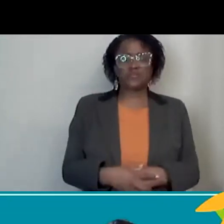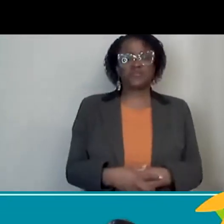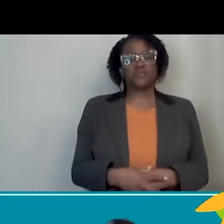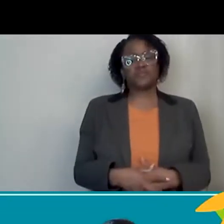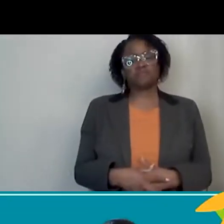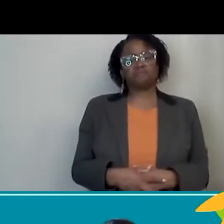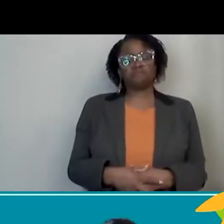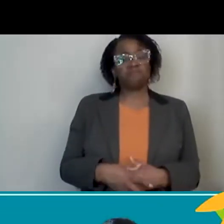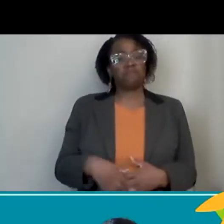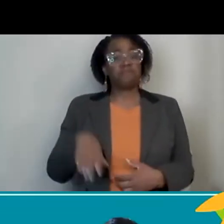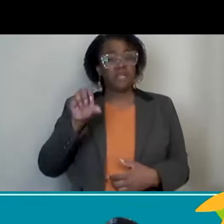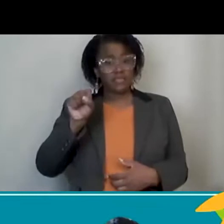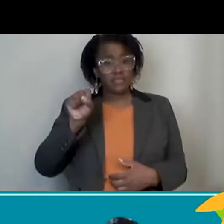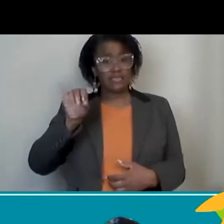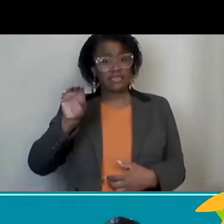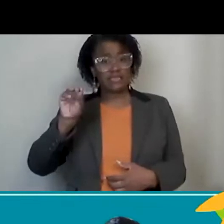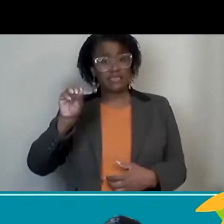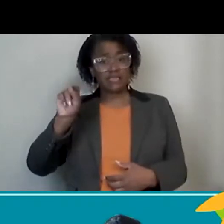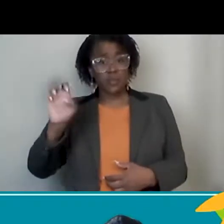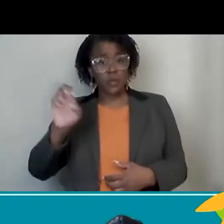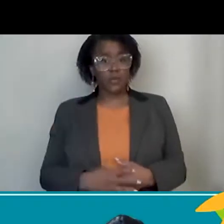Thank you. And Simone?